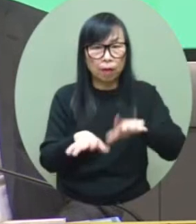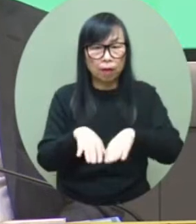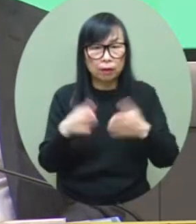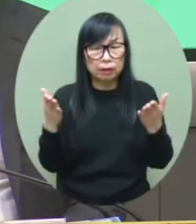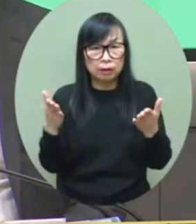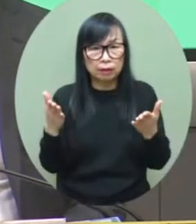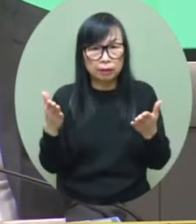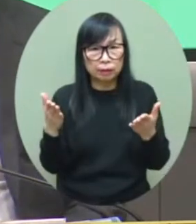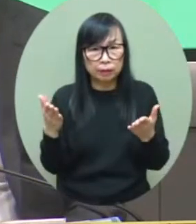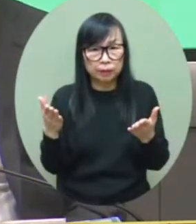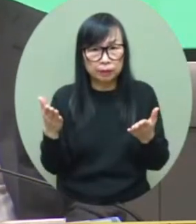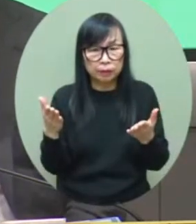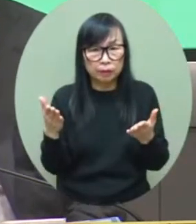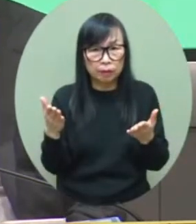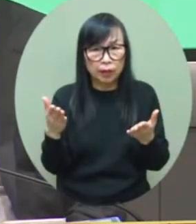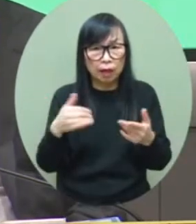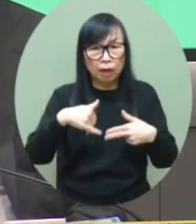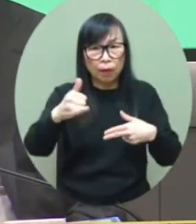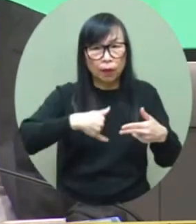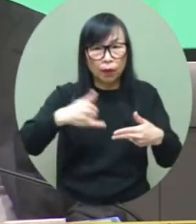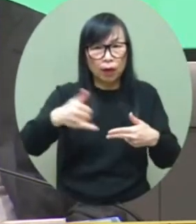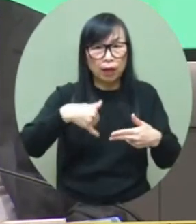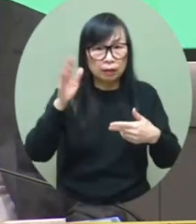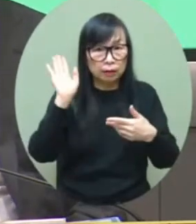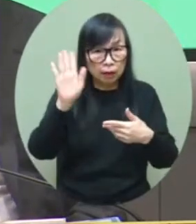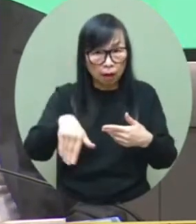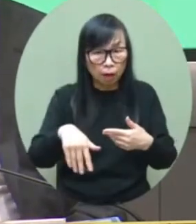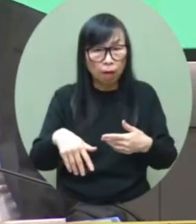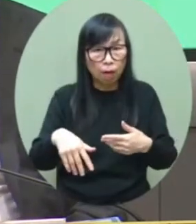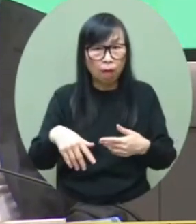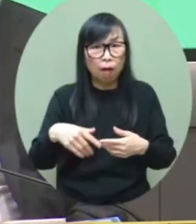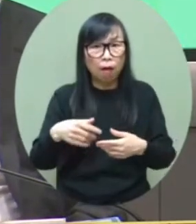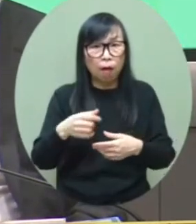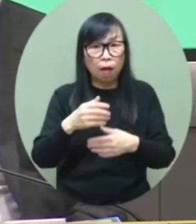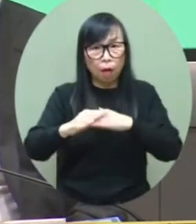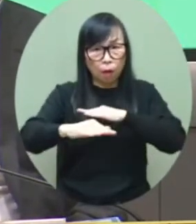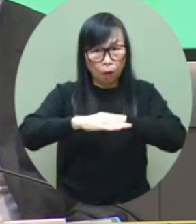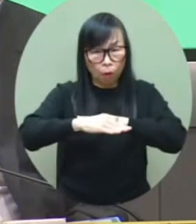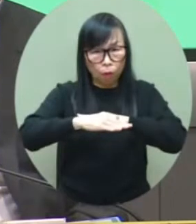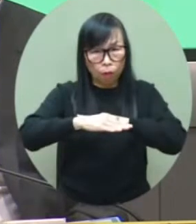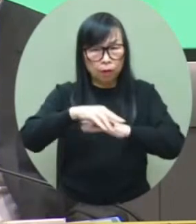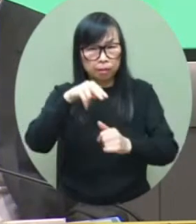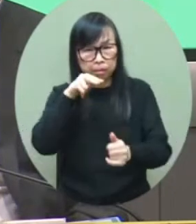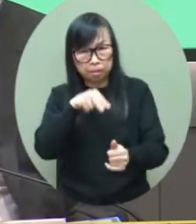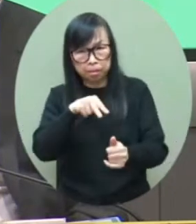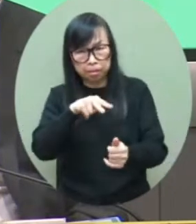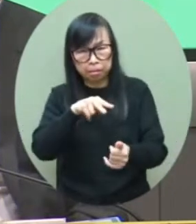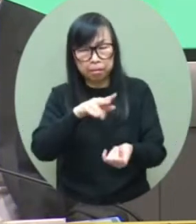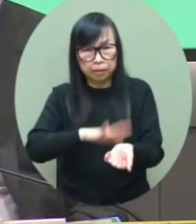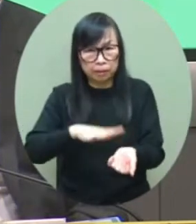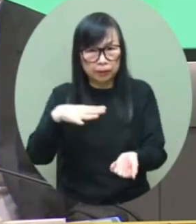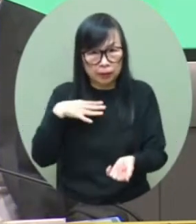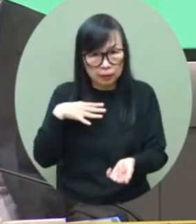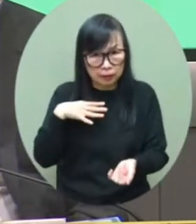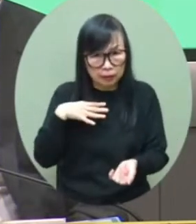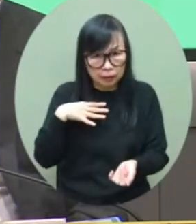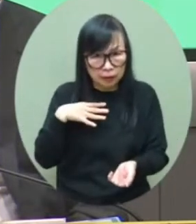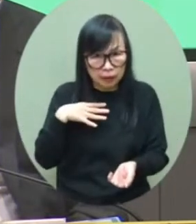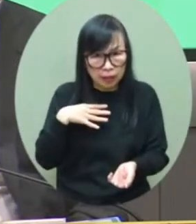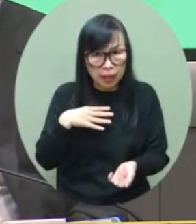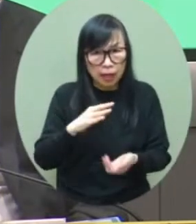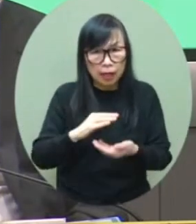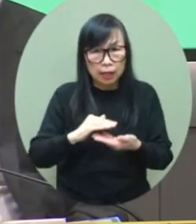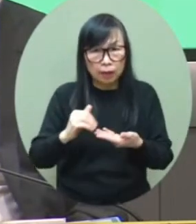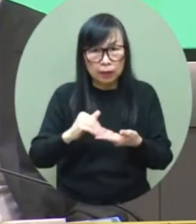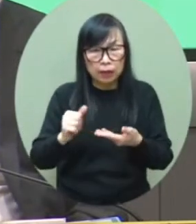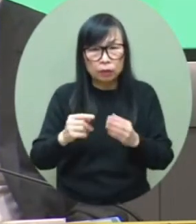been effective. Now, starting from the 8th of January, we started resumption of cross-boundary travel, and we've been monitoring very closely